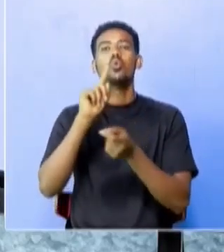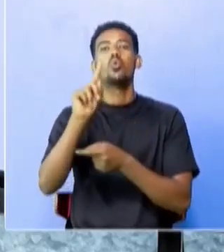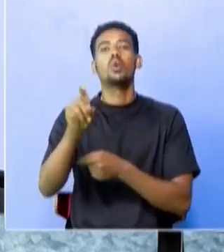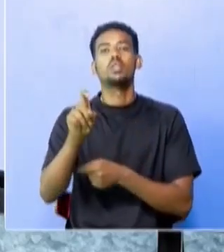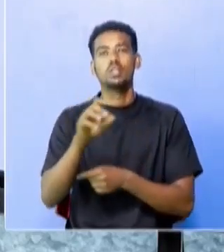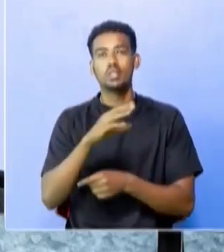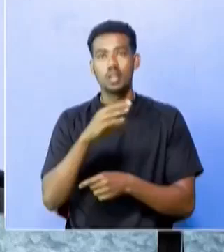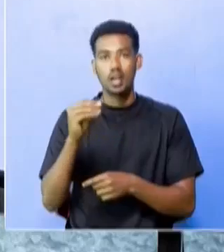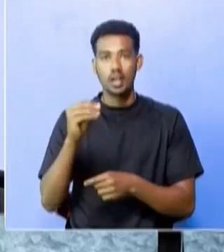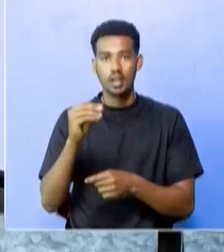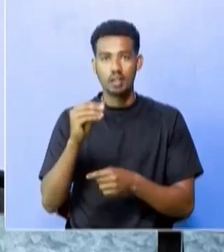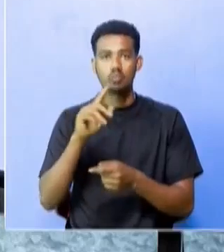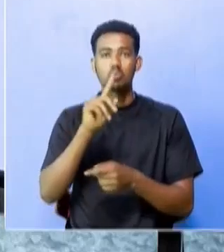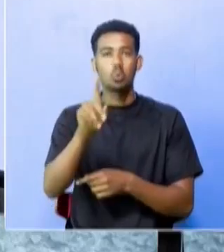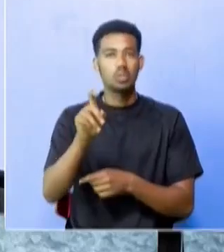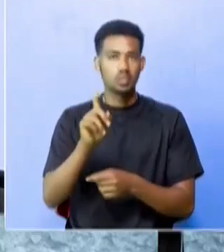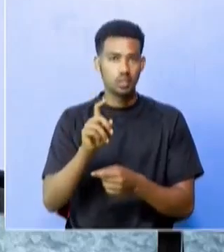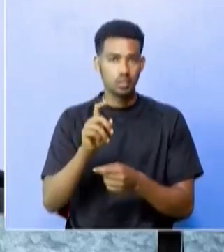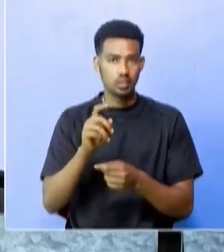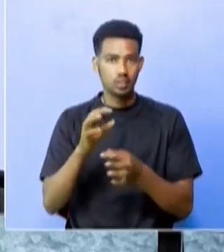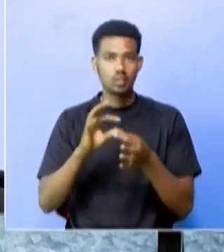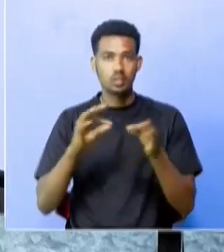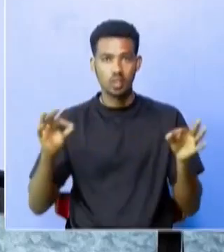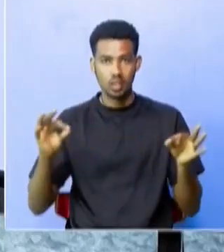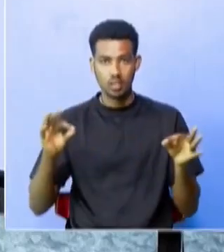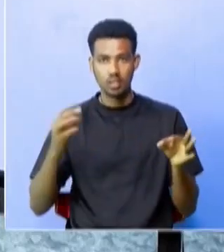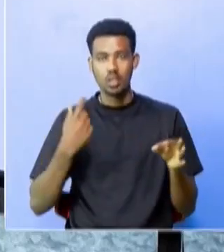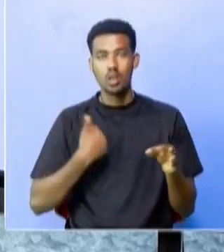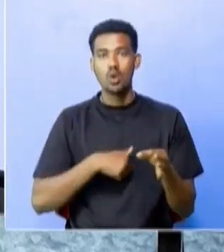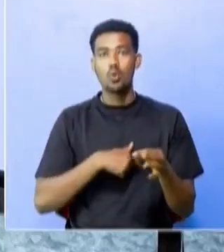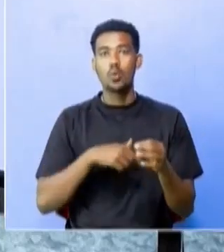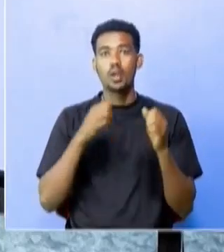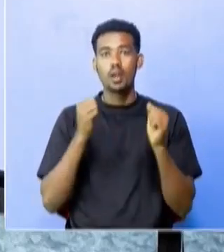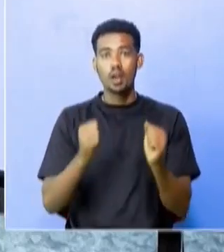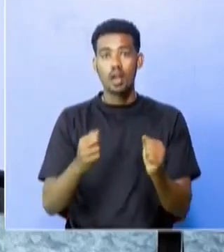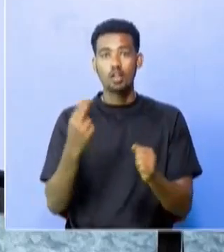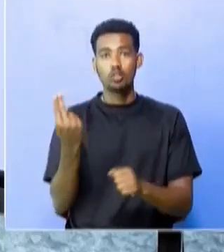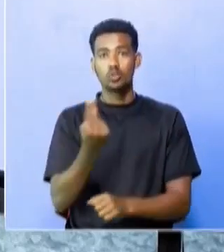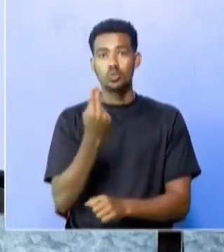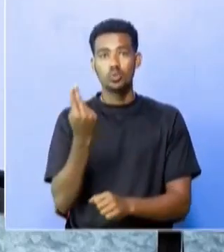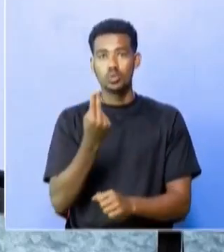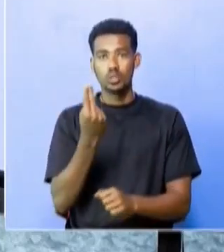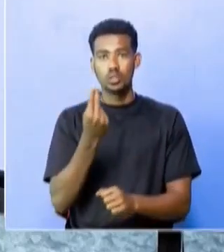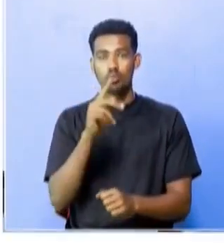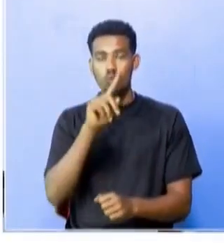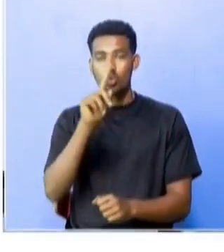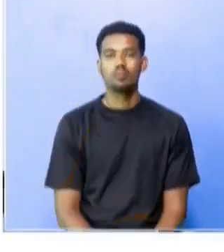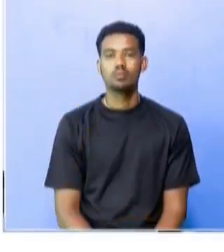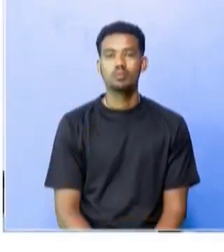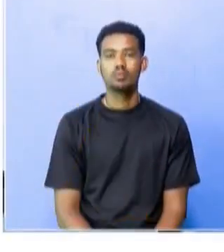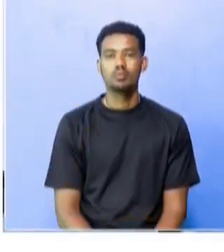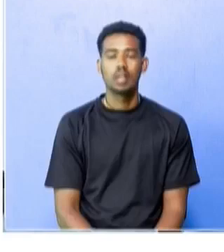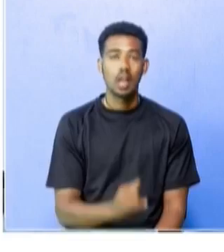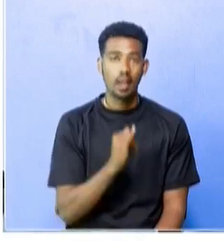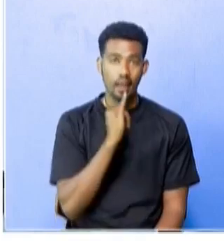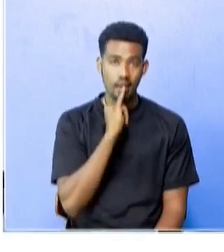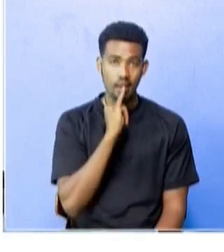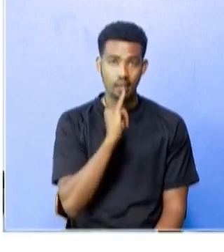called interrogative. So we can use for question, to make question,